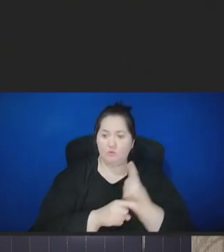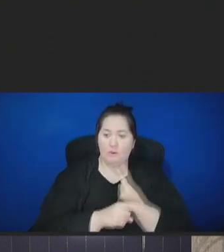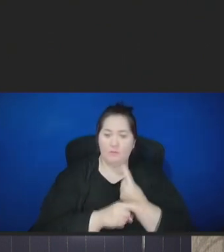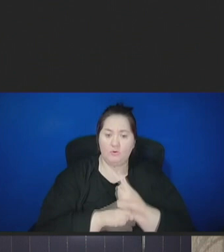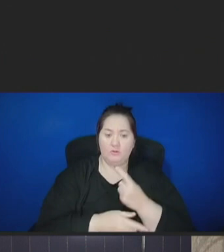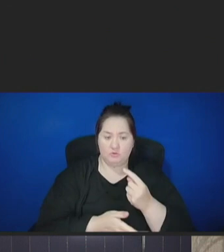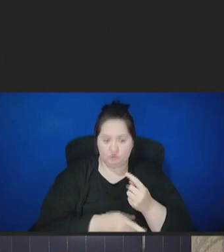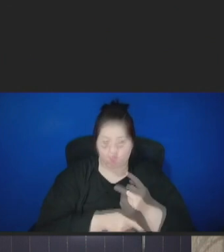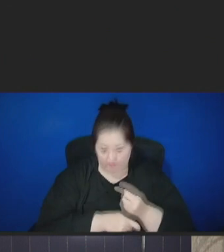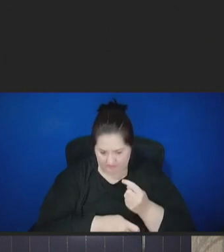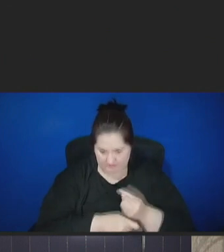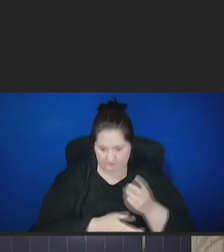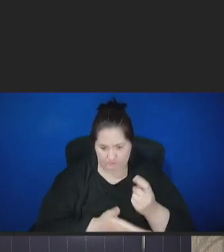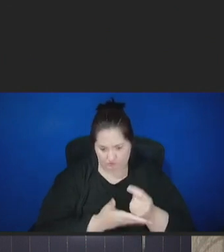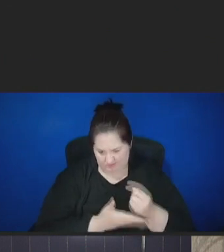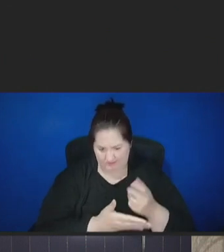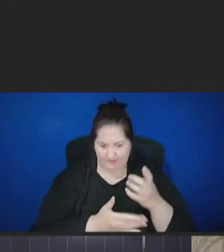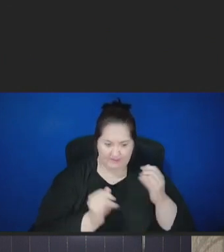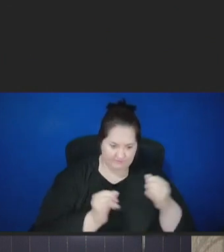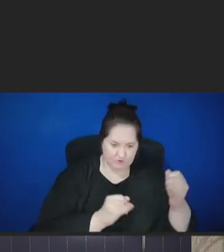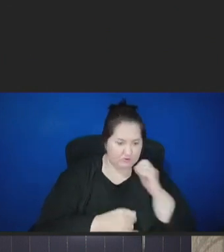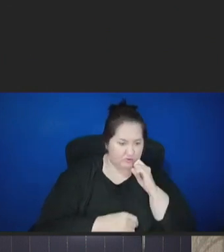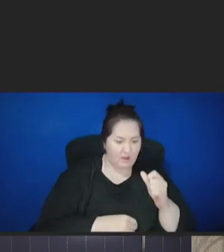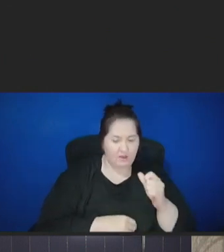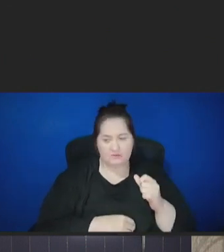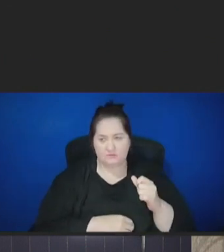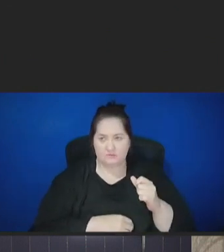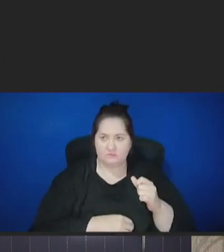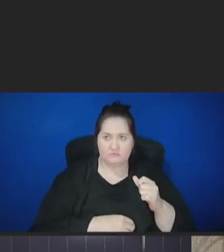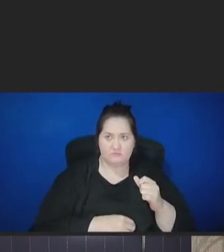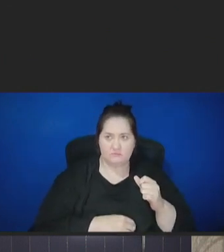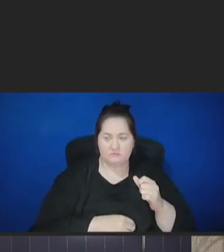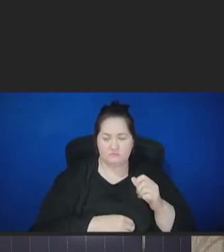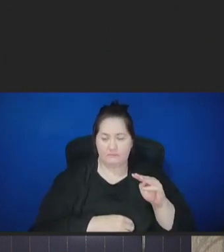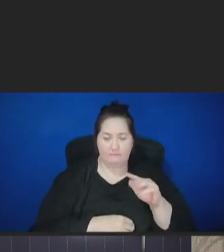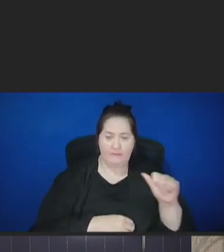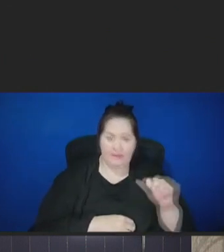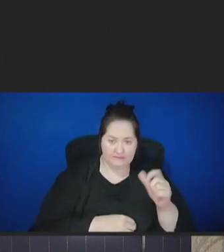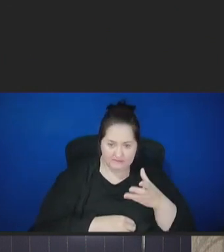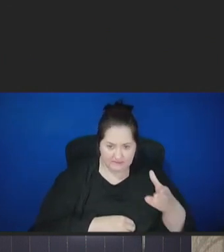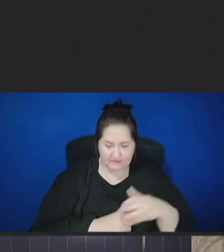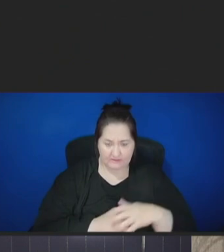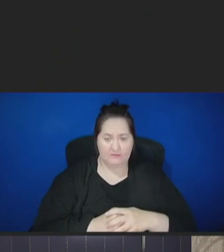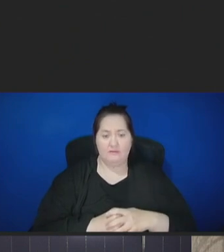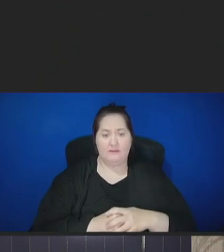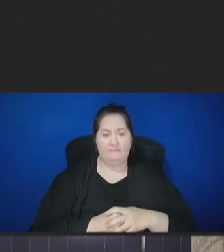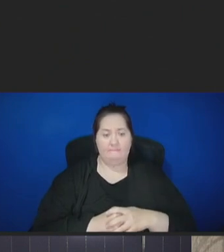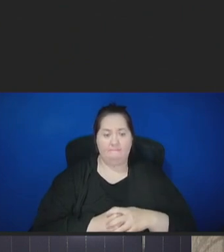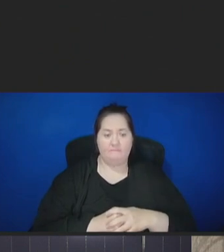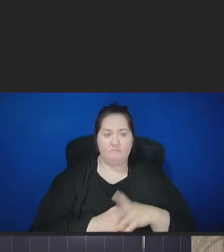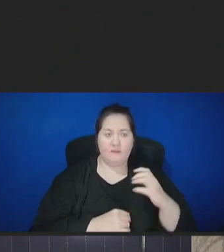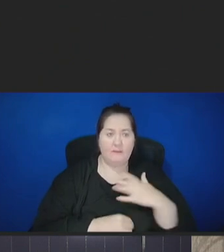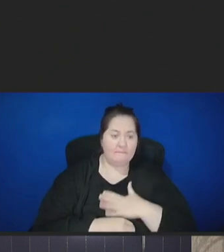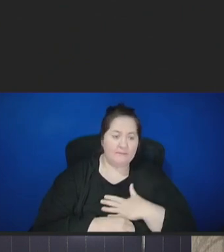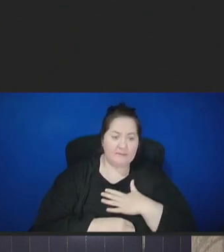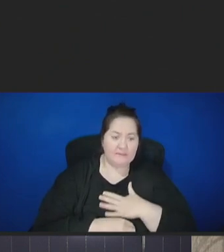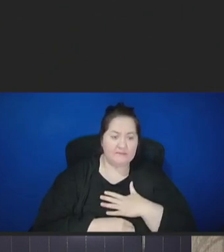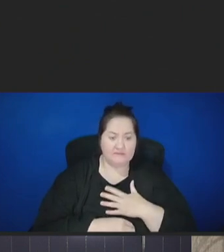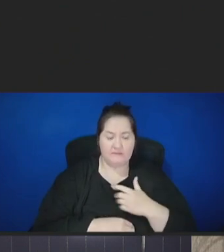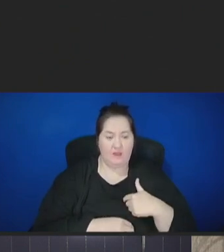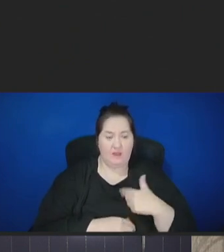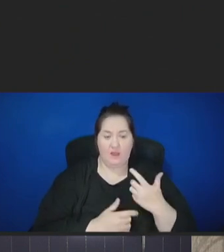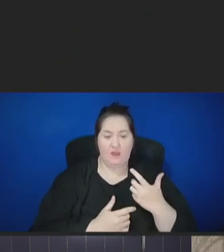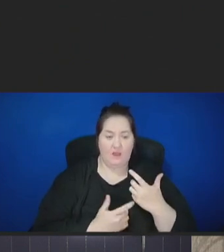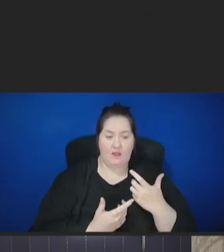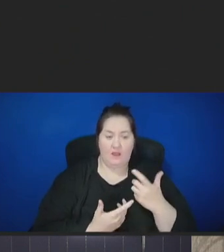treated as an individual infant, not just as a mass thing. And, please, I